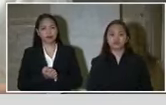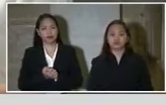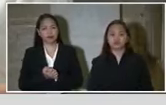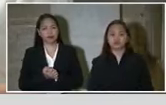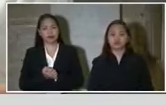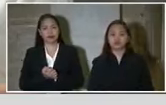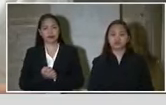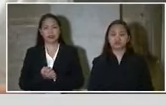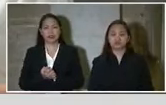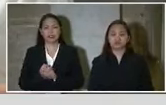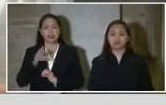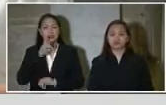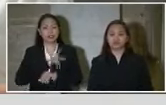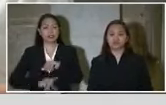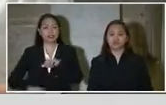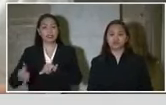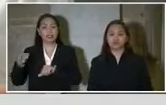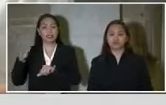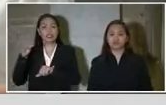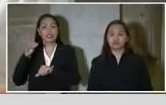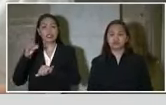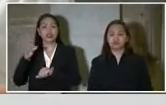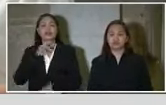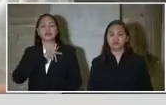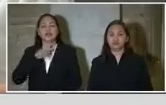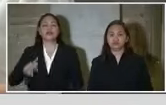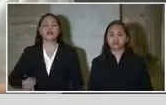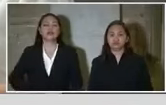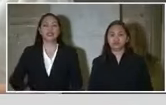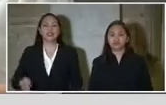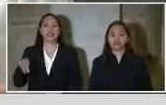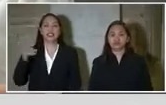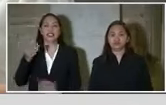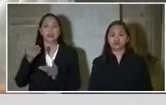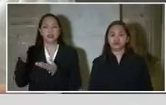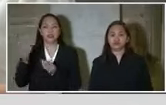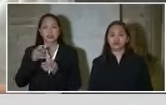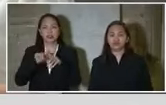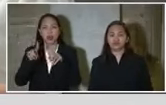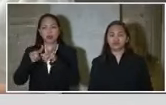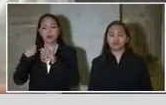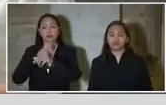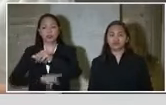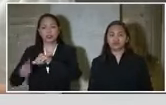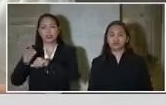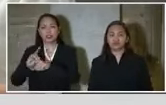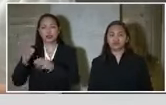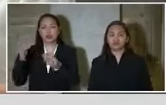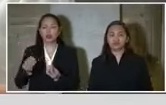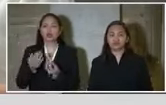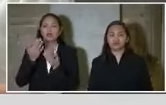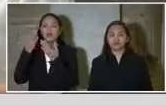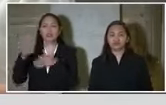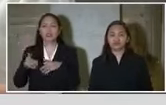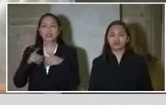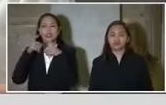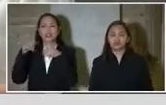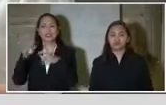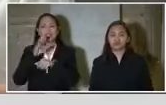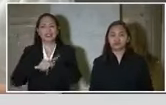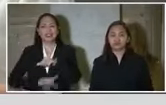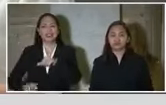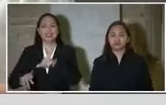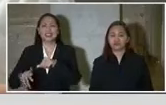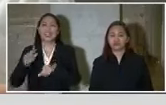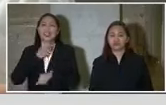The kings of Tarshish and the Isles shall offer gifts, The kings of Arabia and Seba